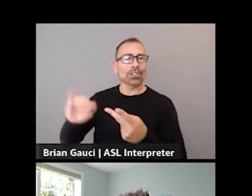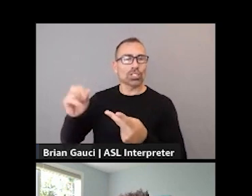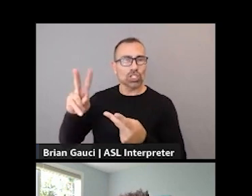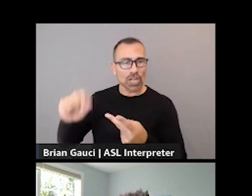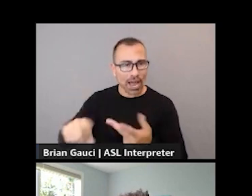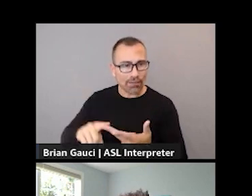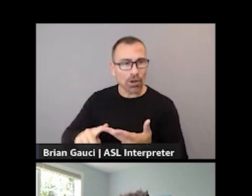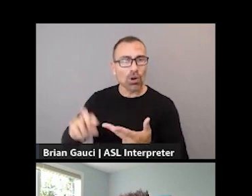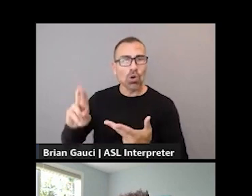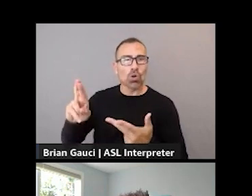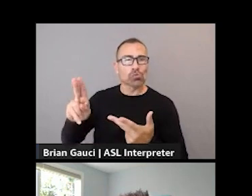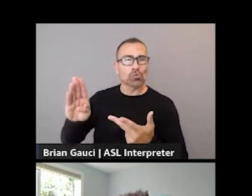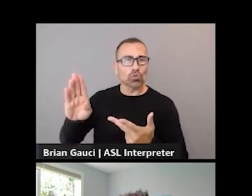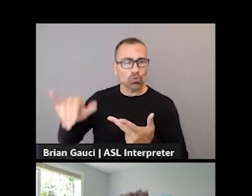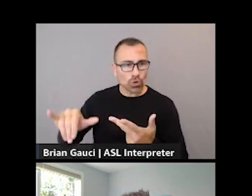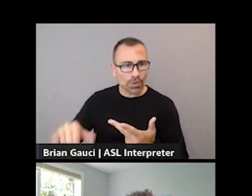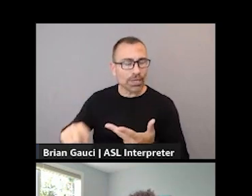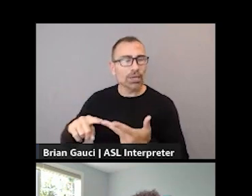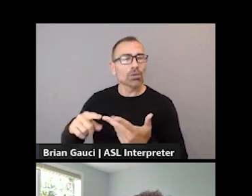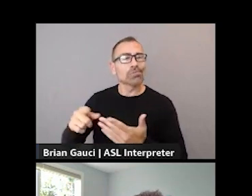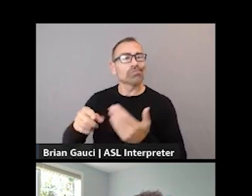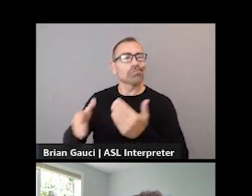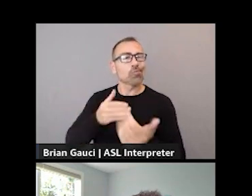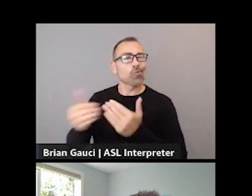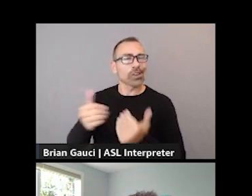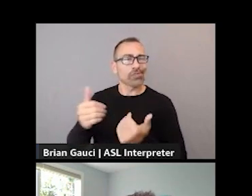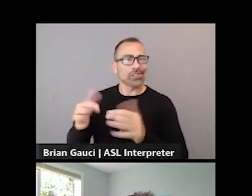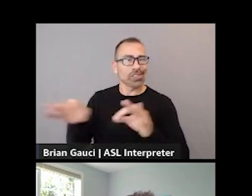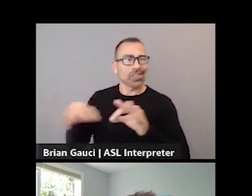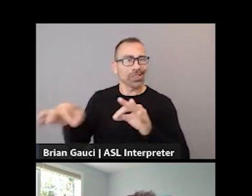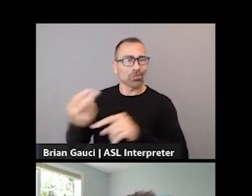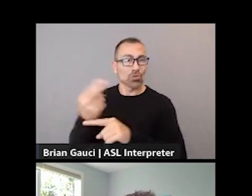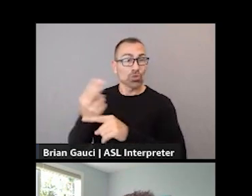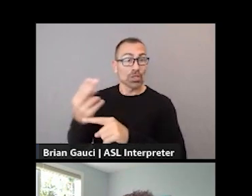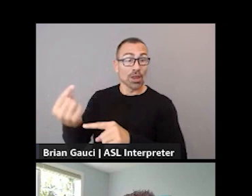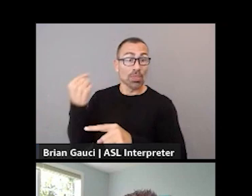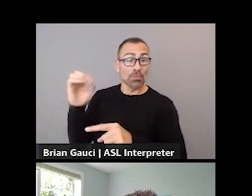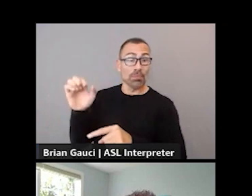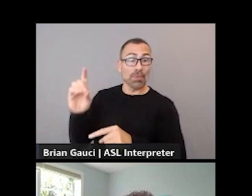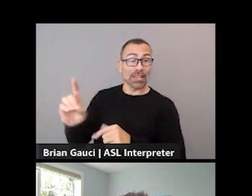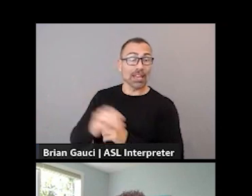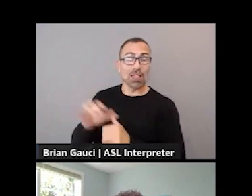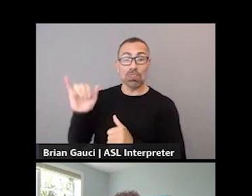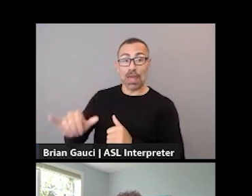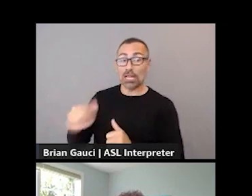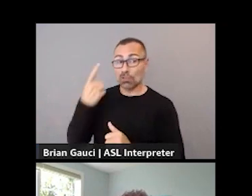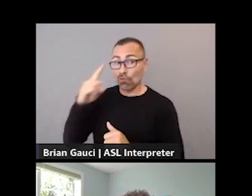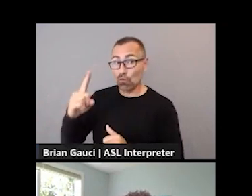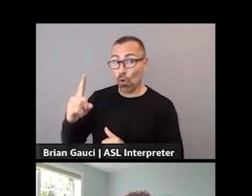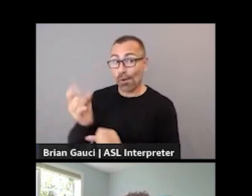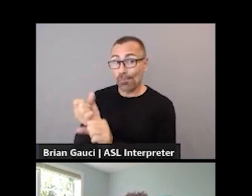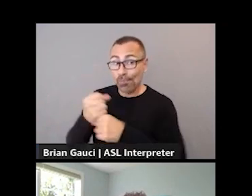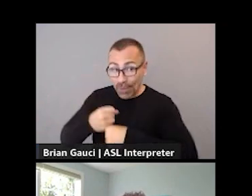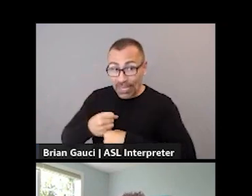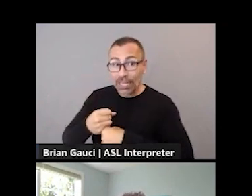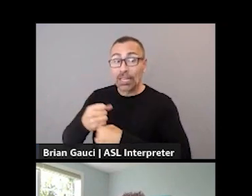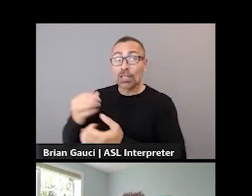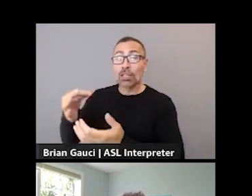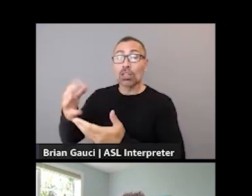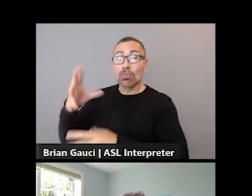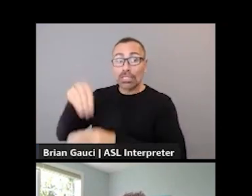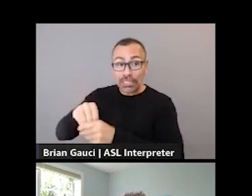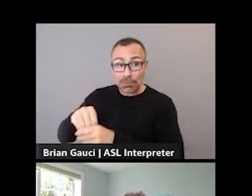Ruby, whatever language you're using on the back end, you'll use that to generate your participant tokens. But the nice thing is, for